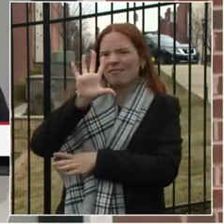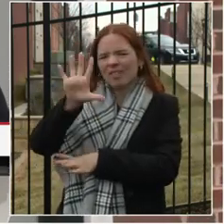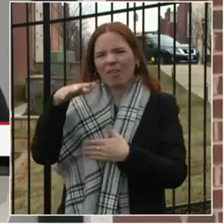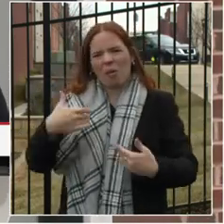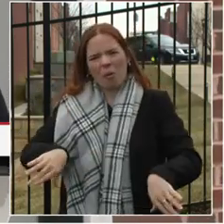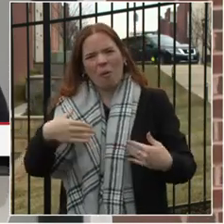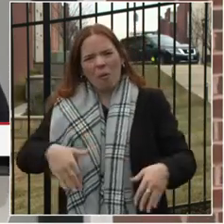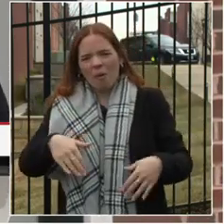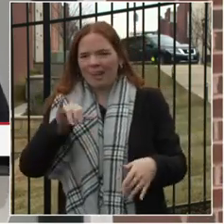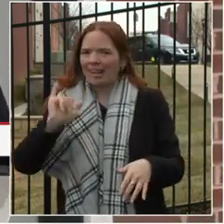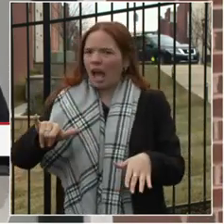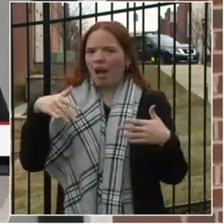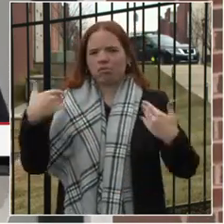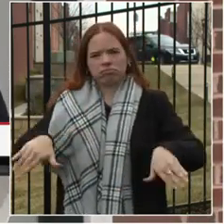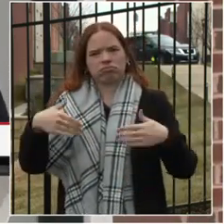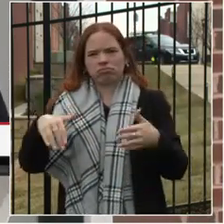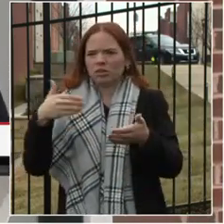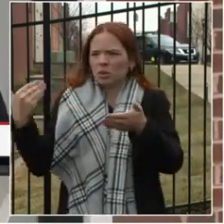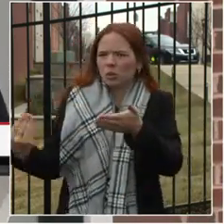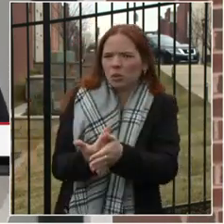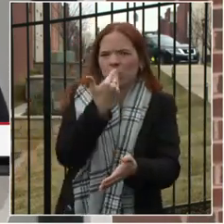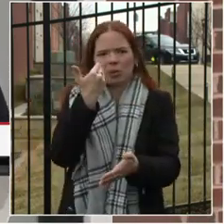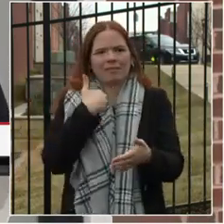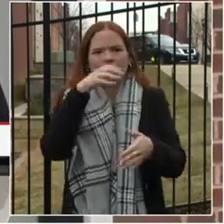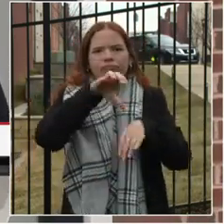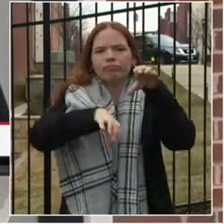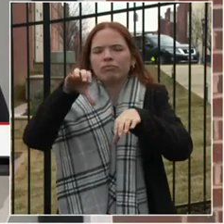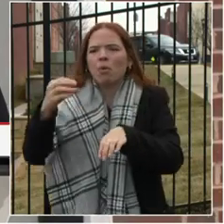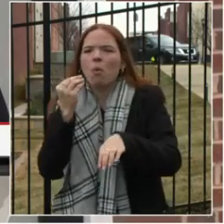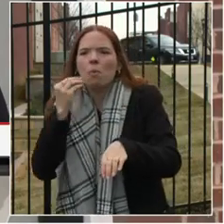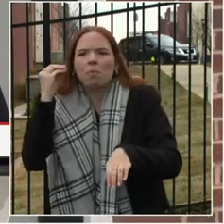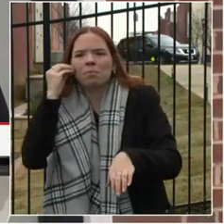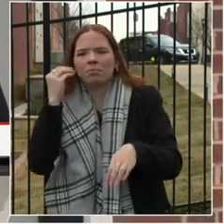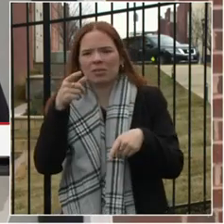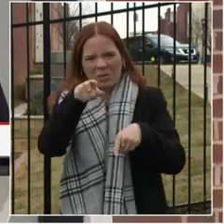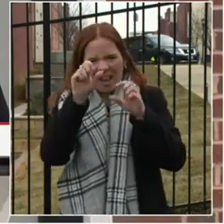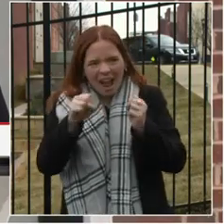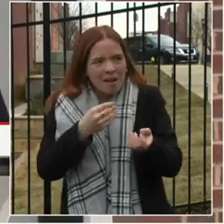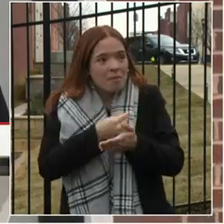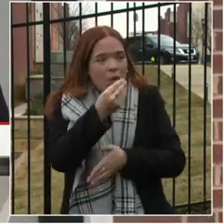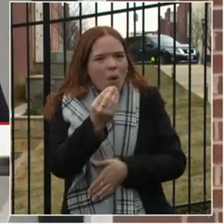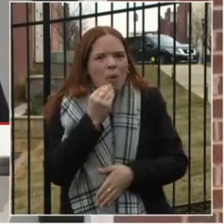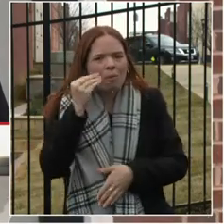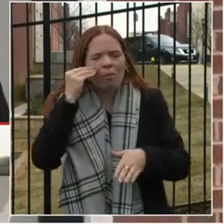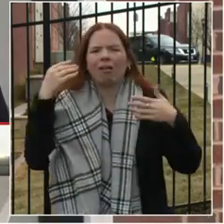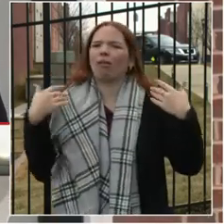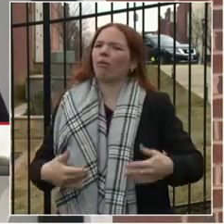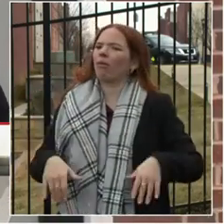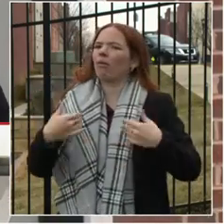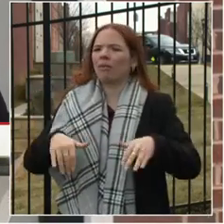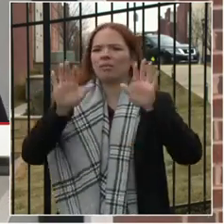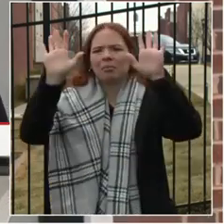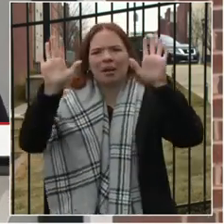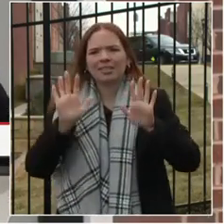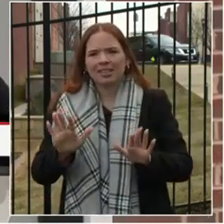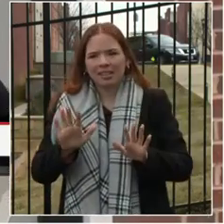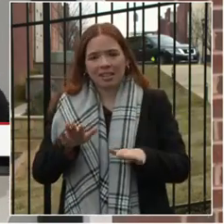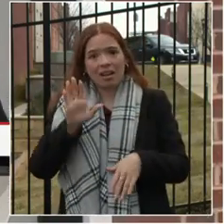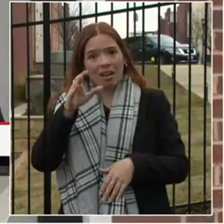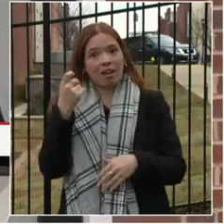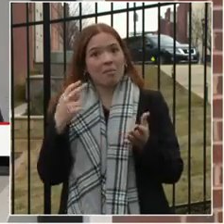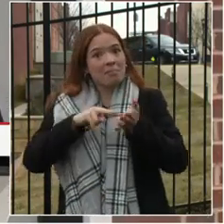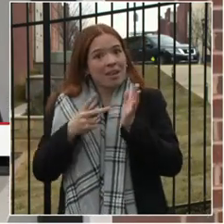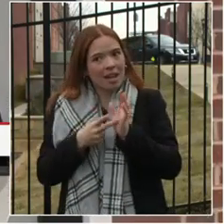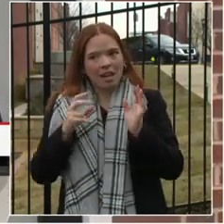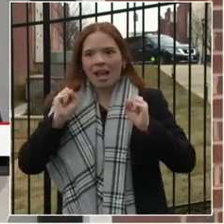these new arrivals for home ownership opportunities in more Ward 5 residents. I also